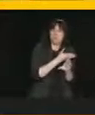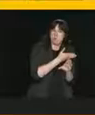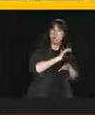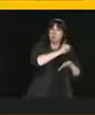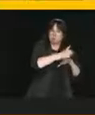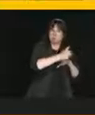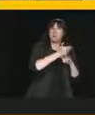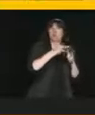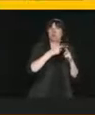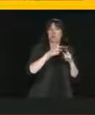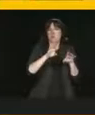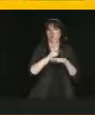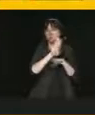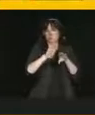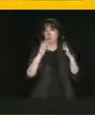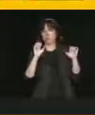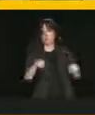economy.